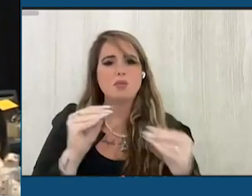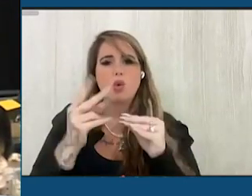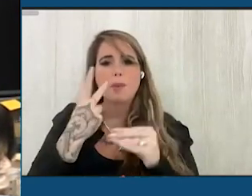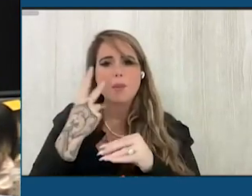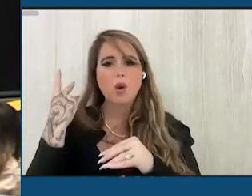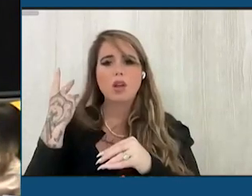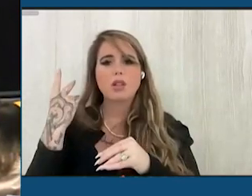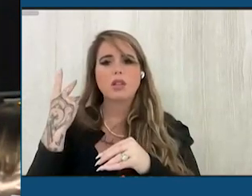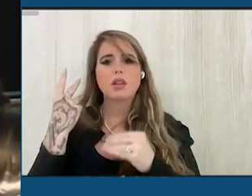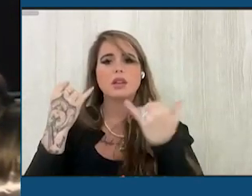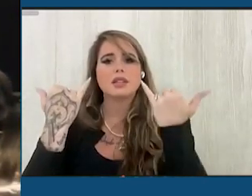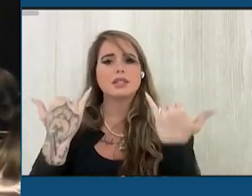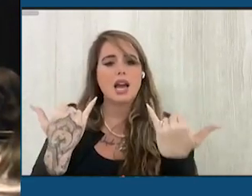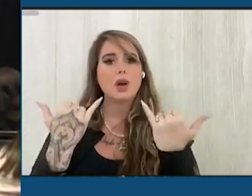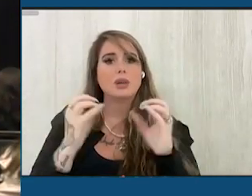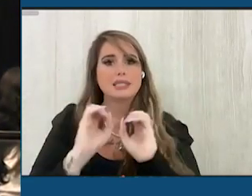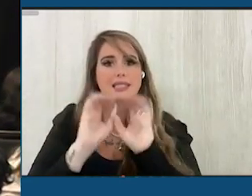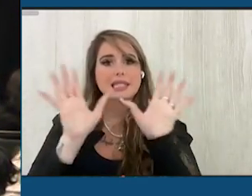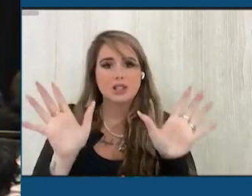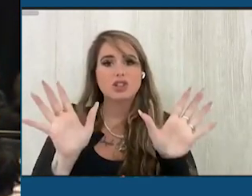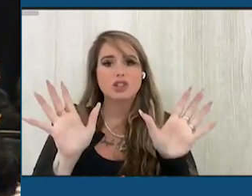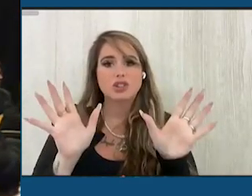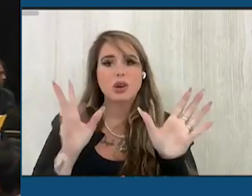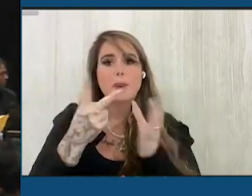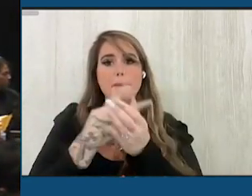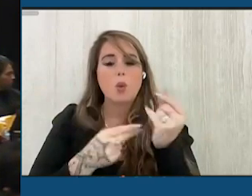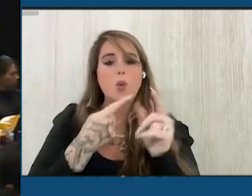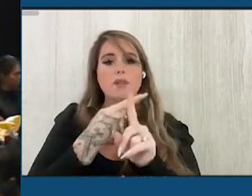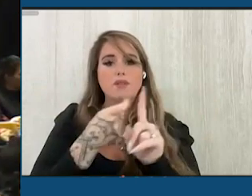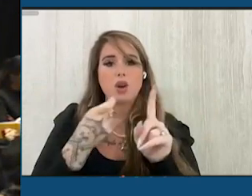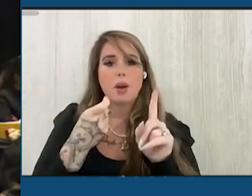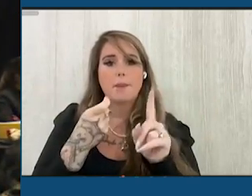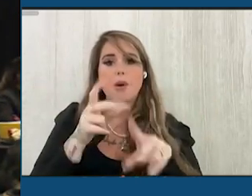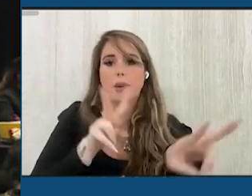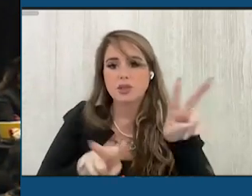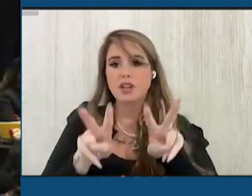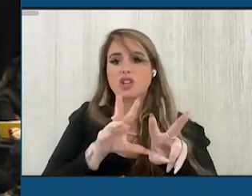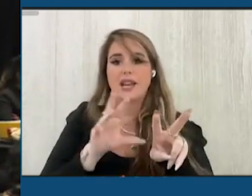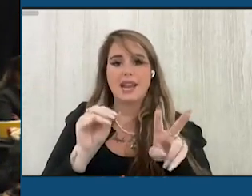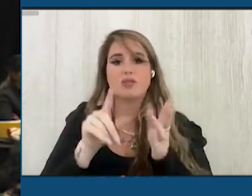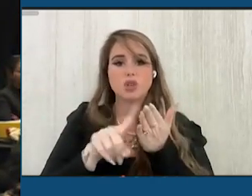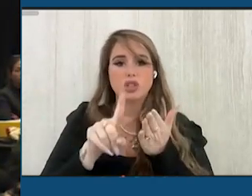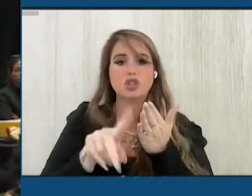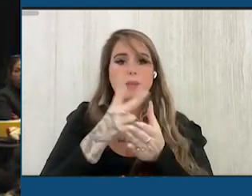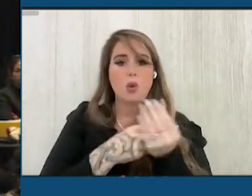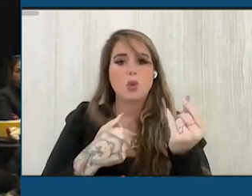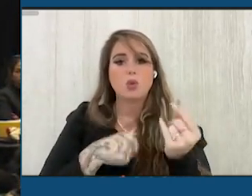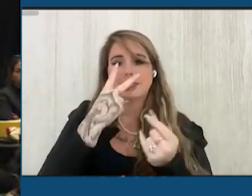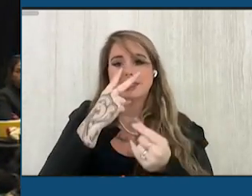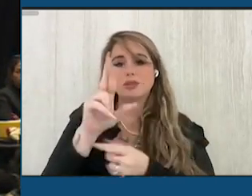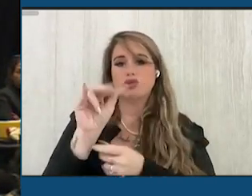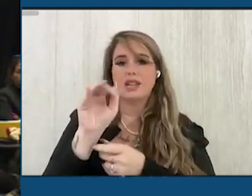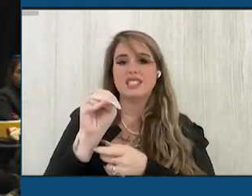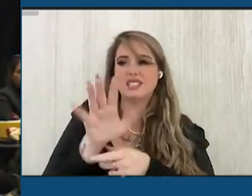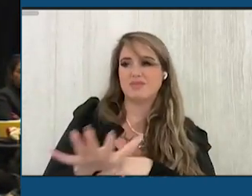clear, both from just observation and the research, that racism exists in our